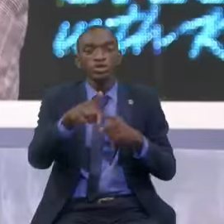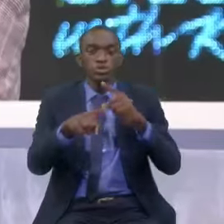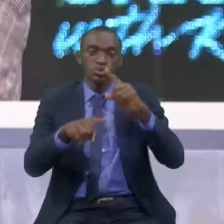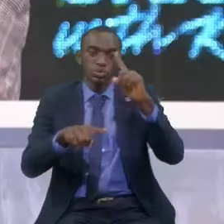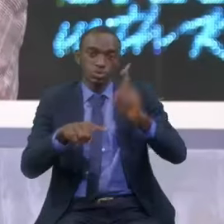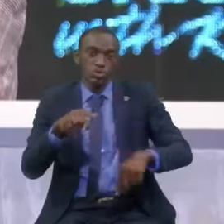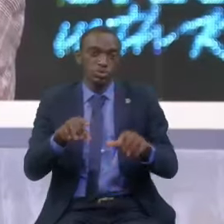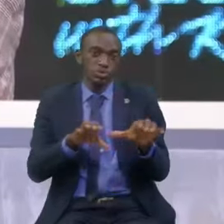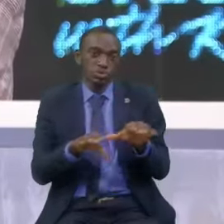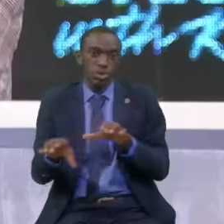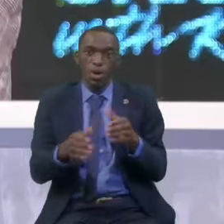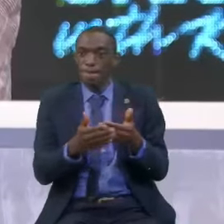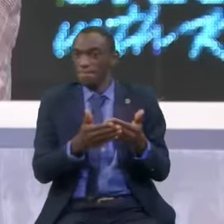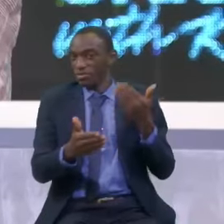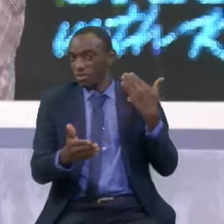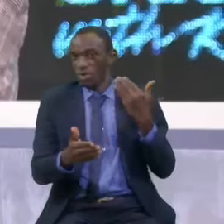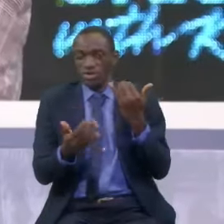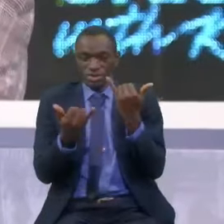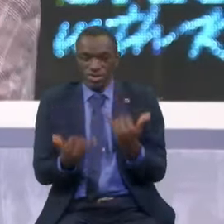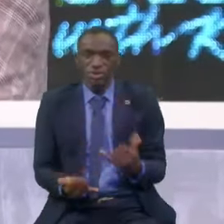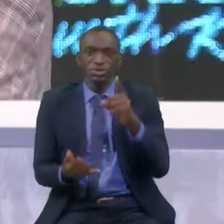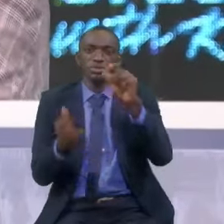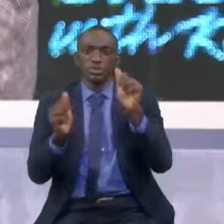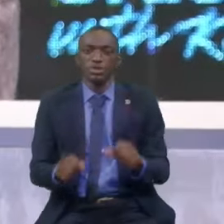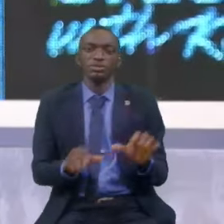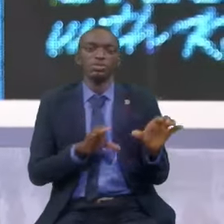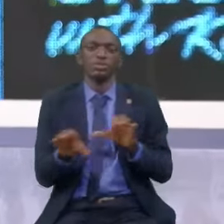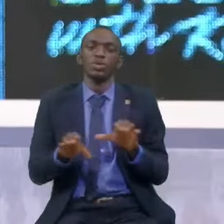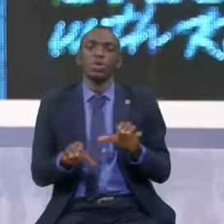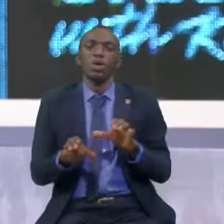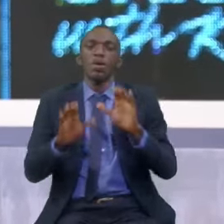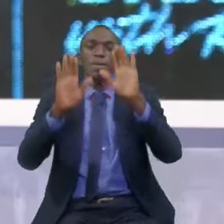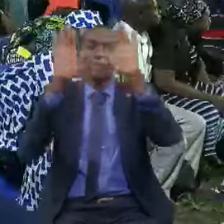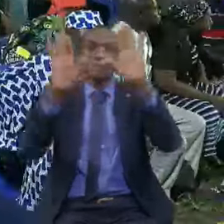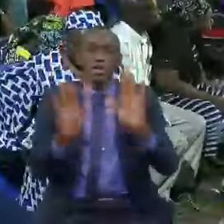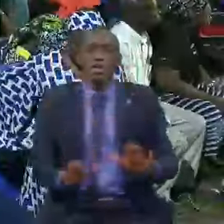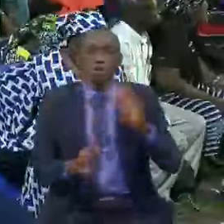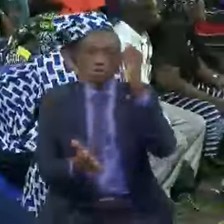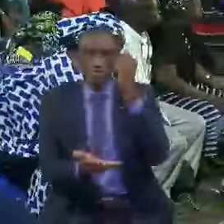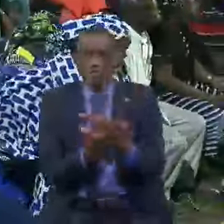now you can do. Miracle confirmed upon your life.